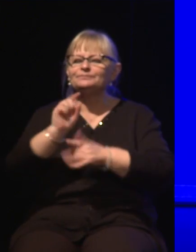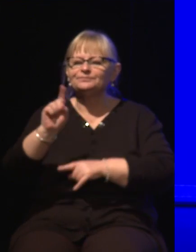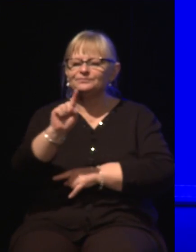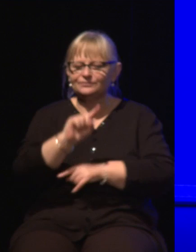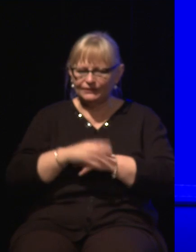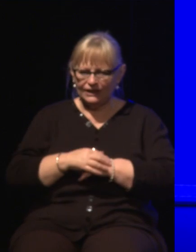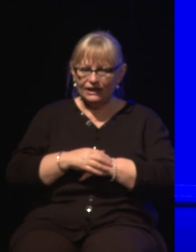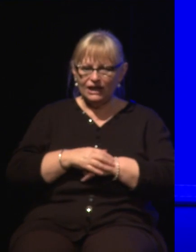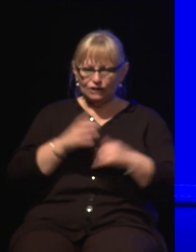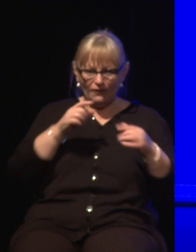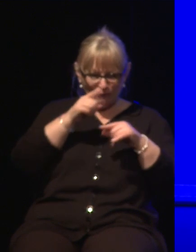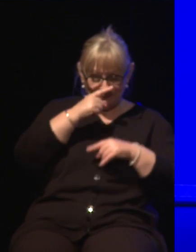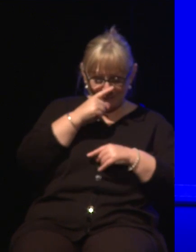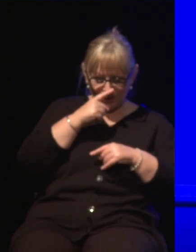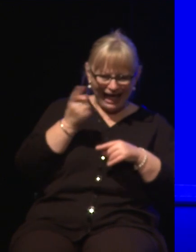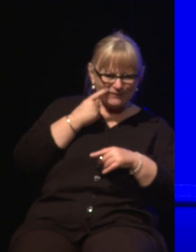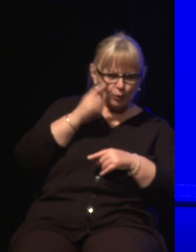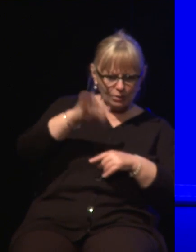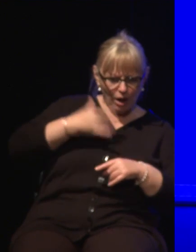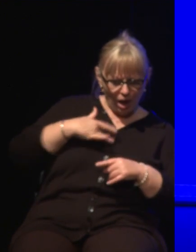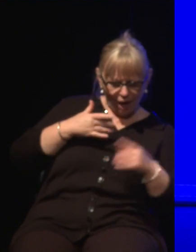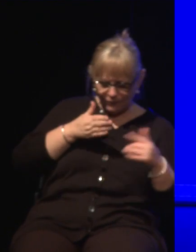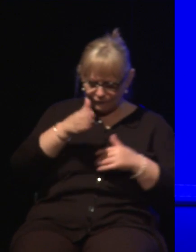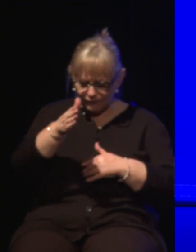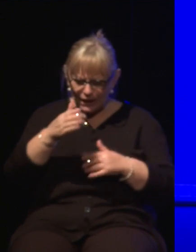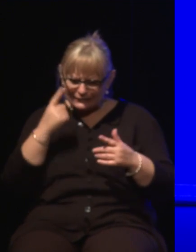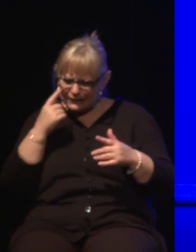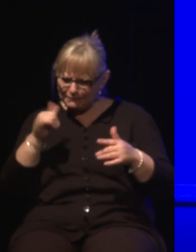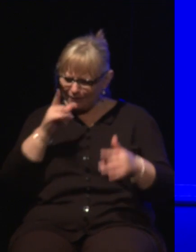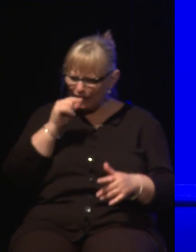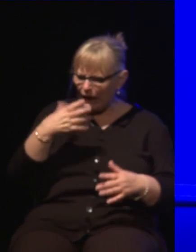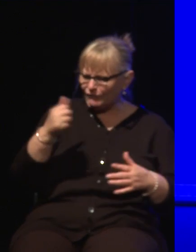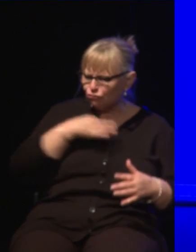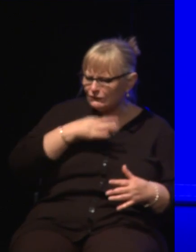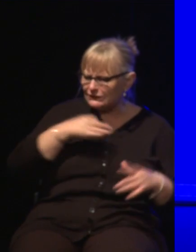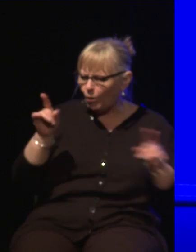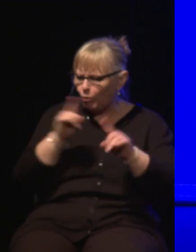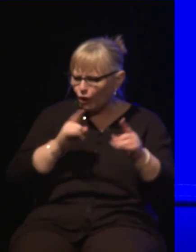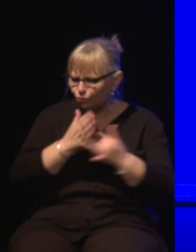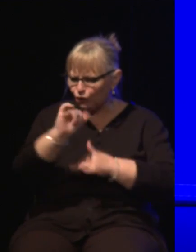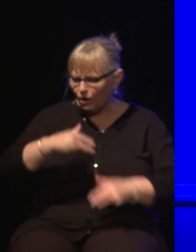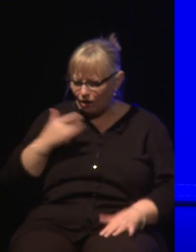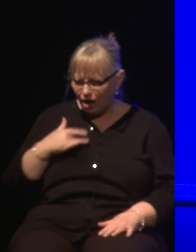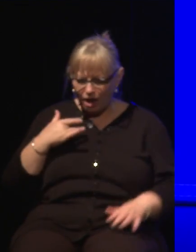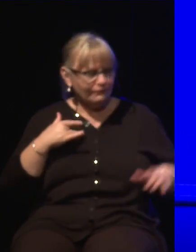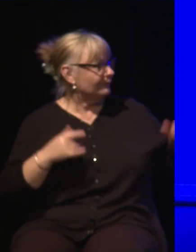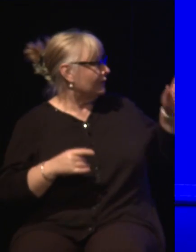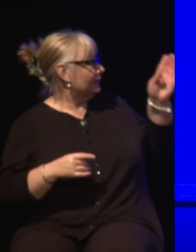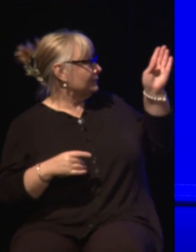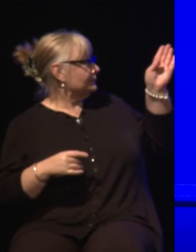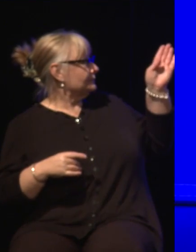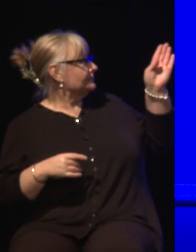follow people through time in order to assess the likelihood of risks. This is a series of